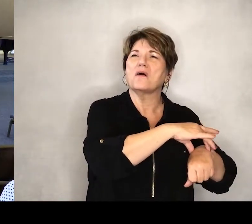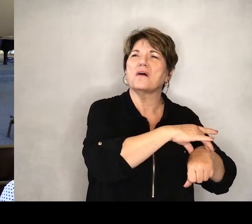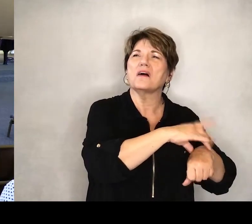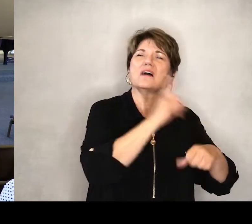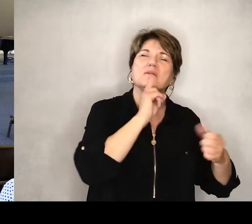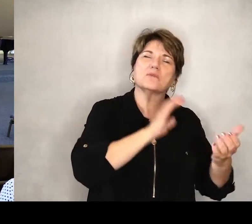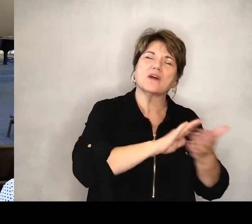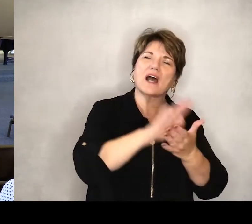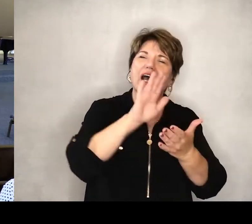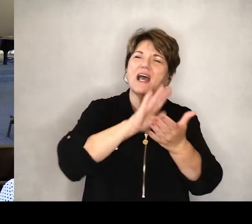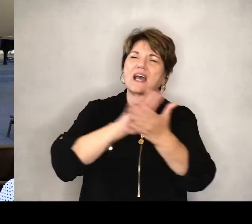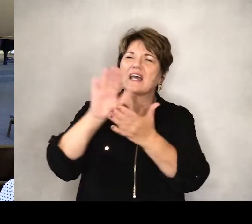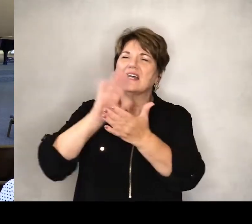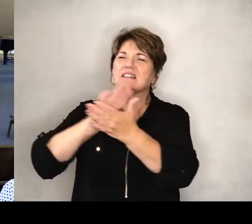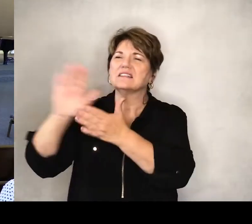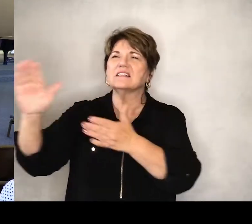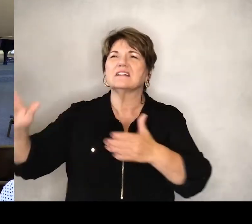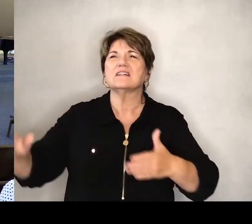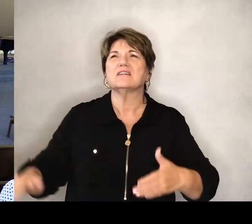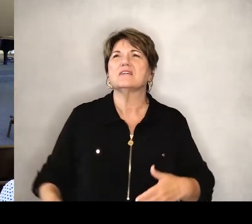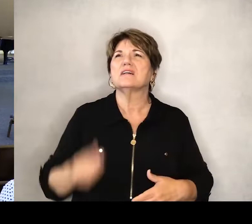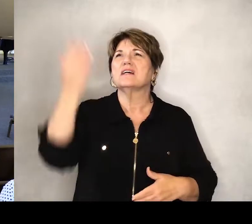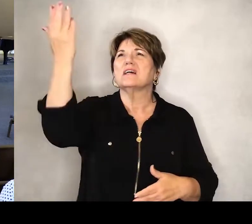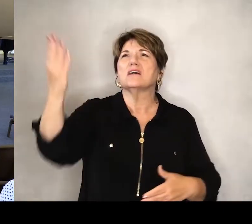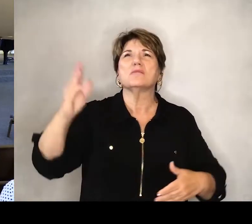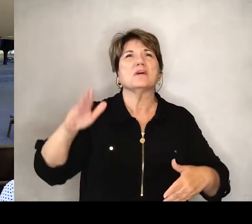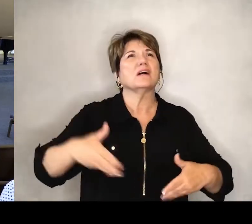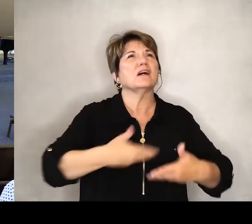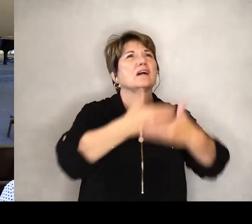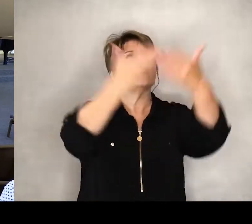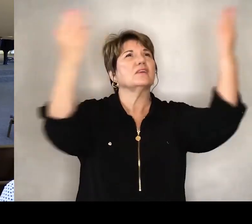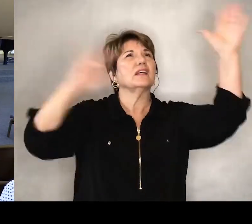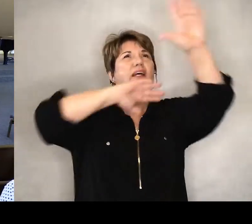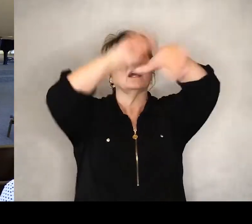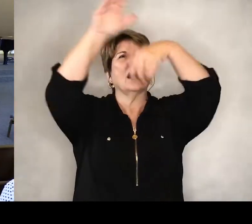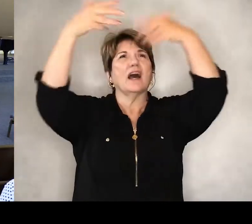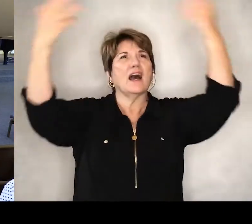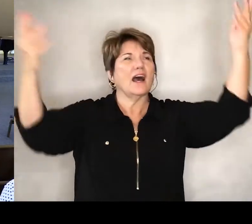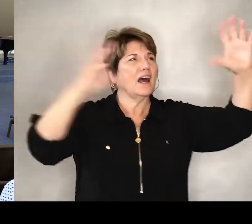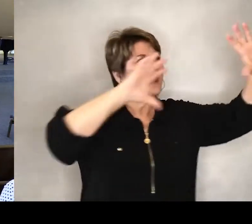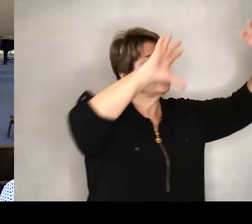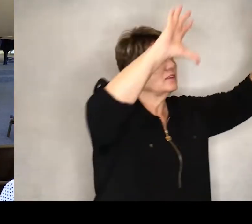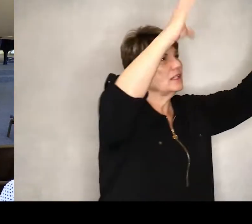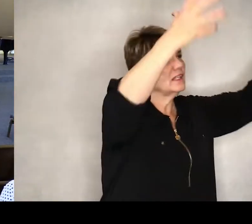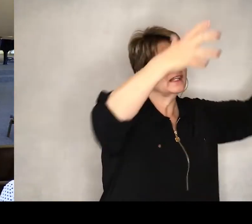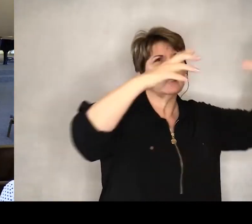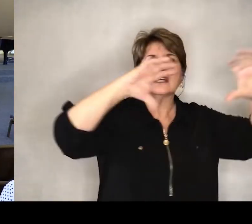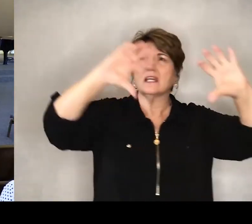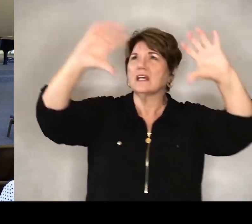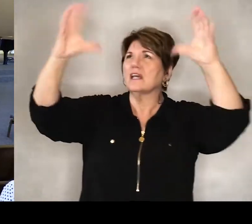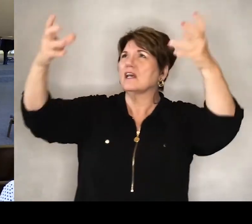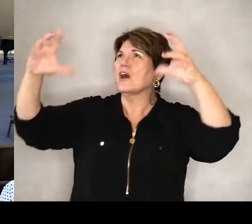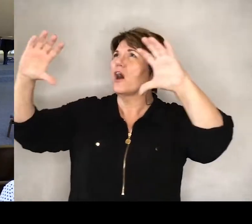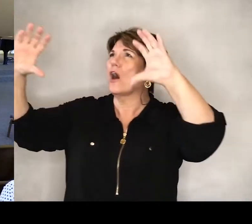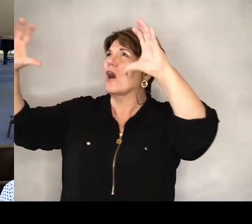below. Praise him above ye heavenly